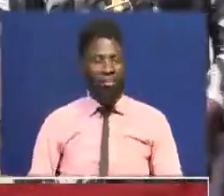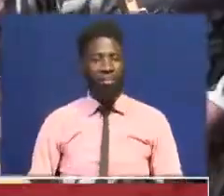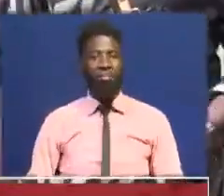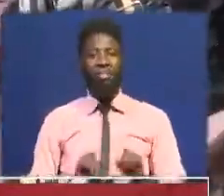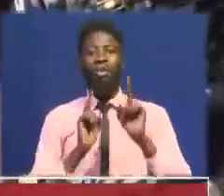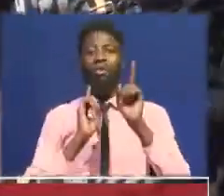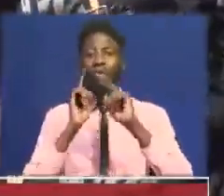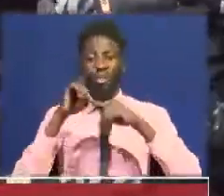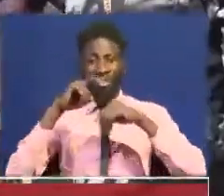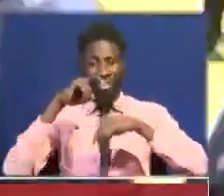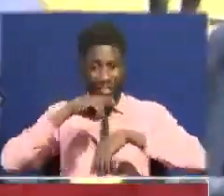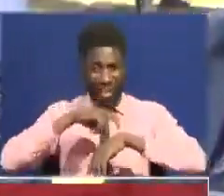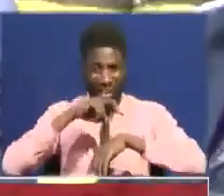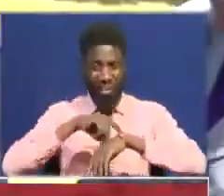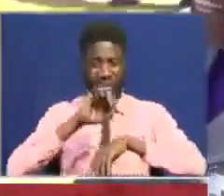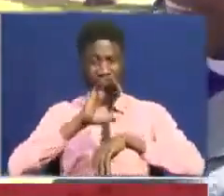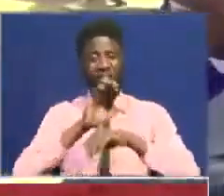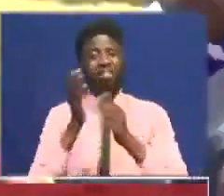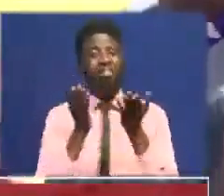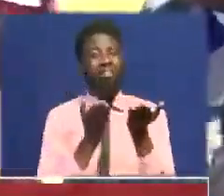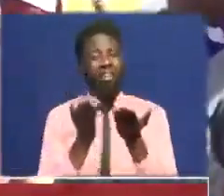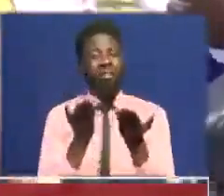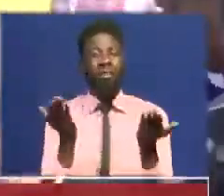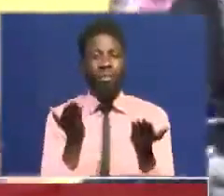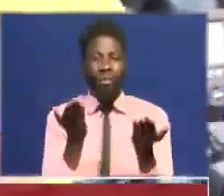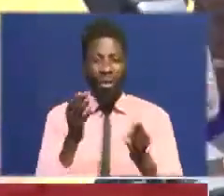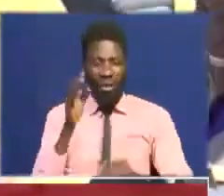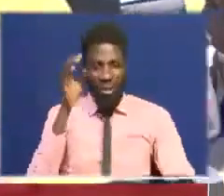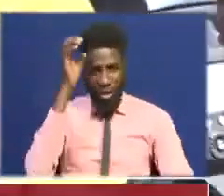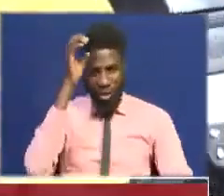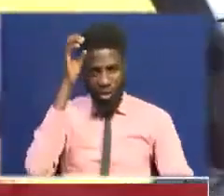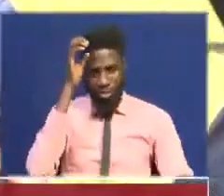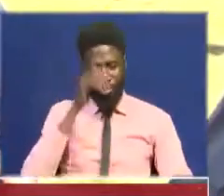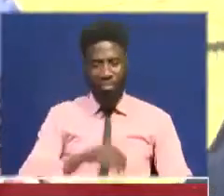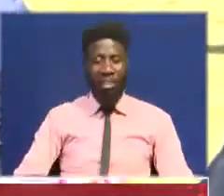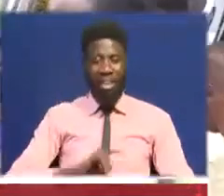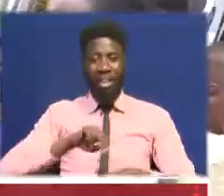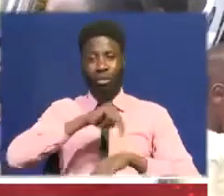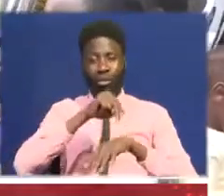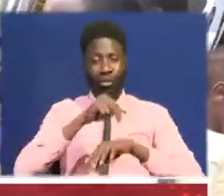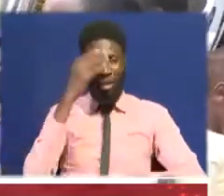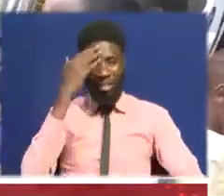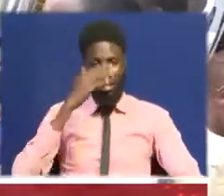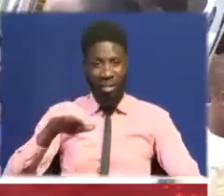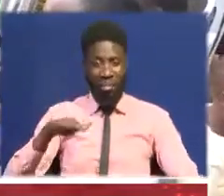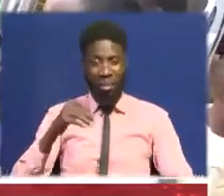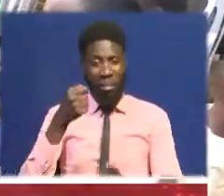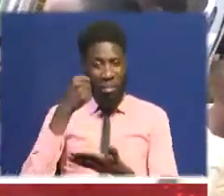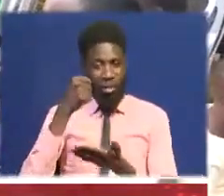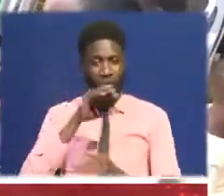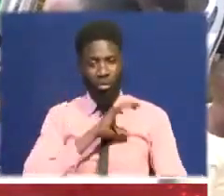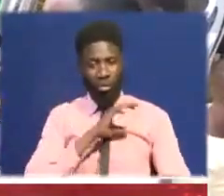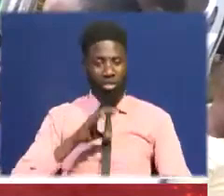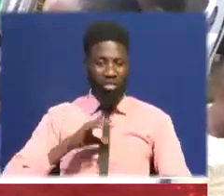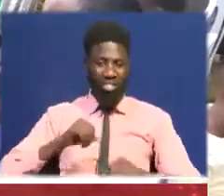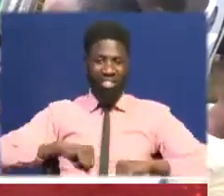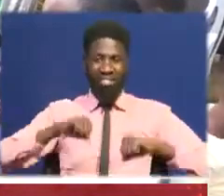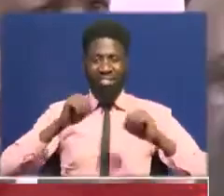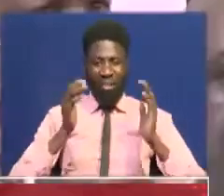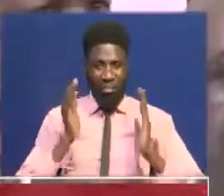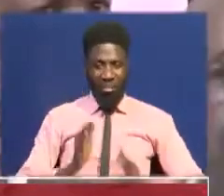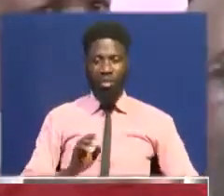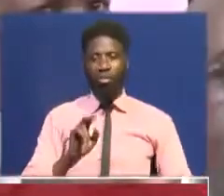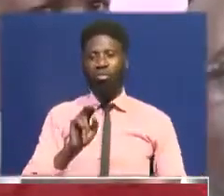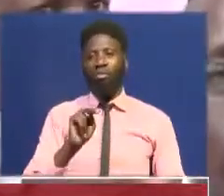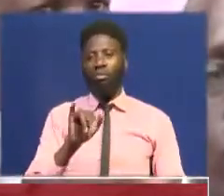Speaking at a similar church service in Eldoret, National Assembly Budget Committee Chairperson Didi Nyoro said the government